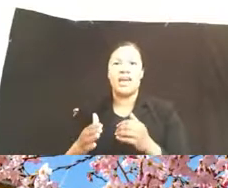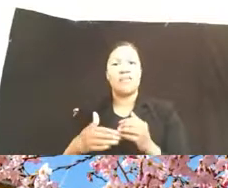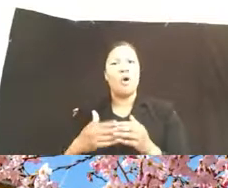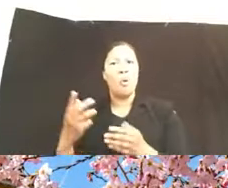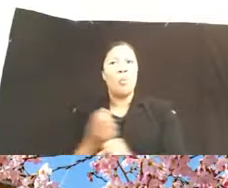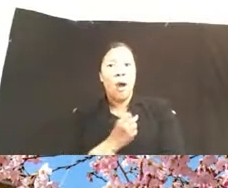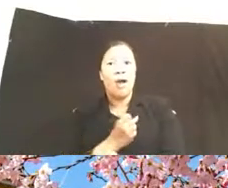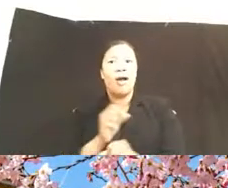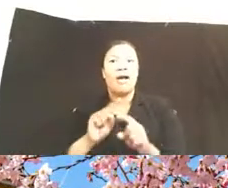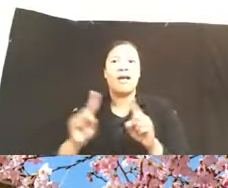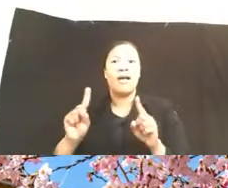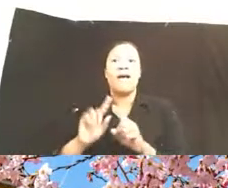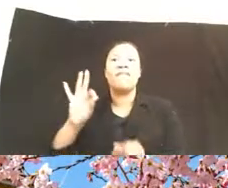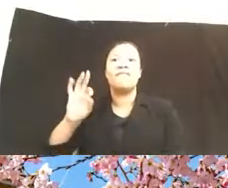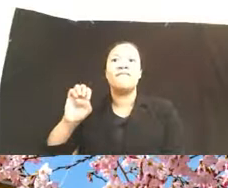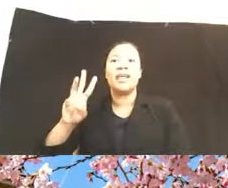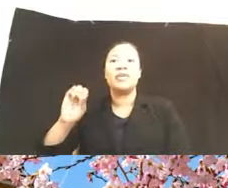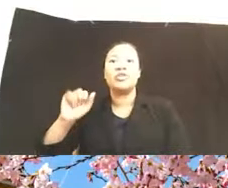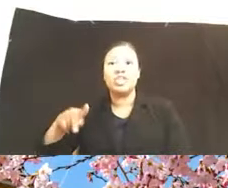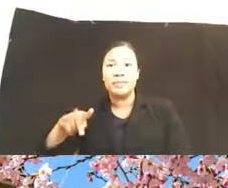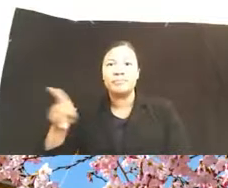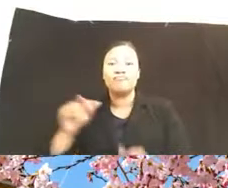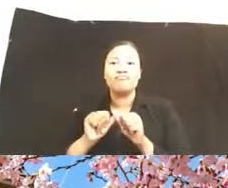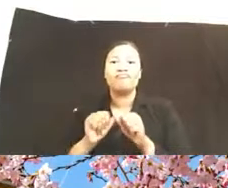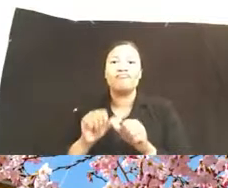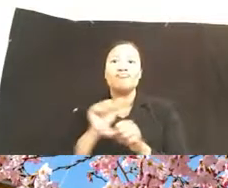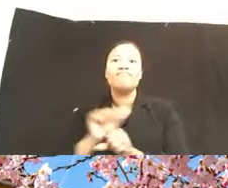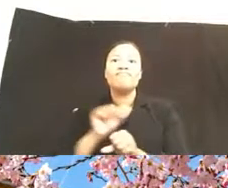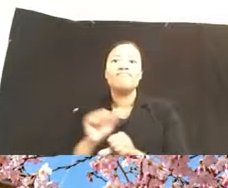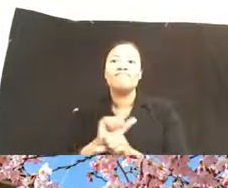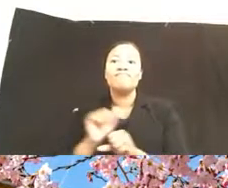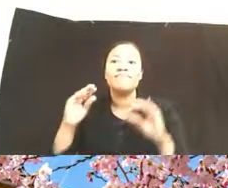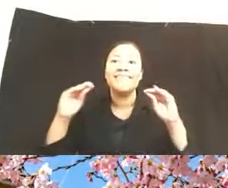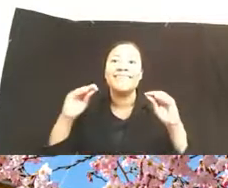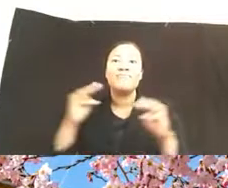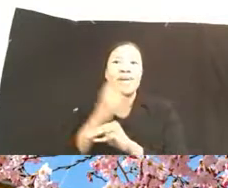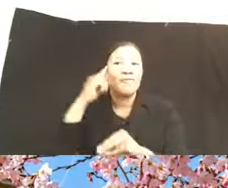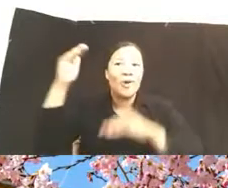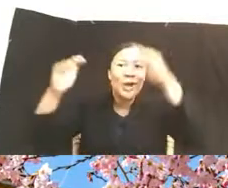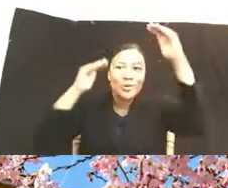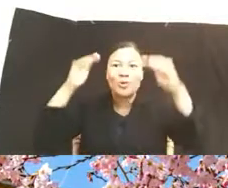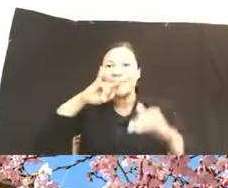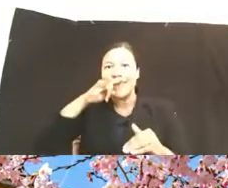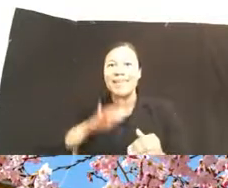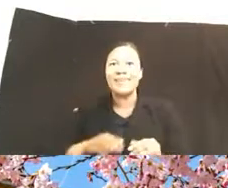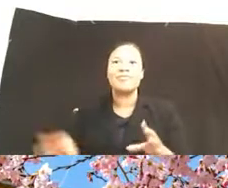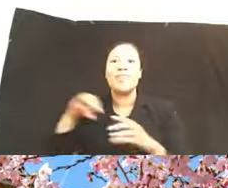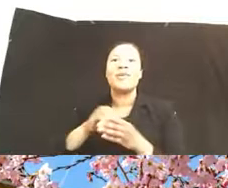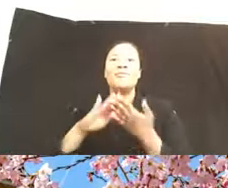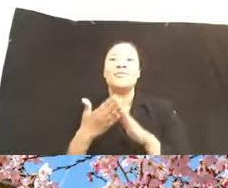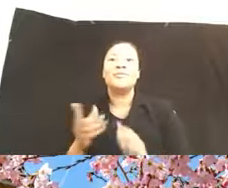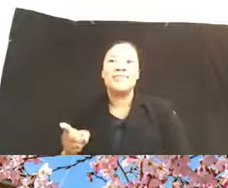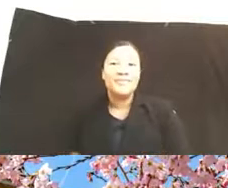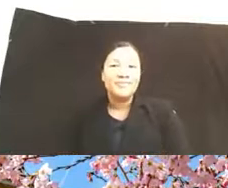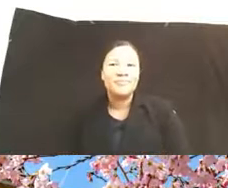dissertation, Dr. Hall resumed her voluntary work teaching math to adults and kids in her community. She